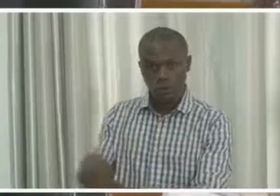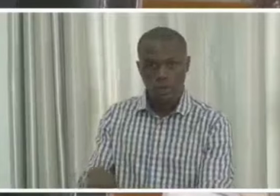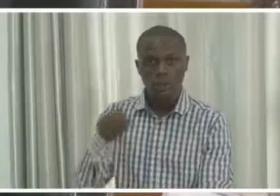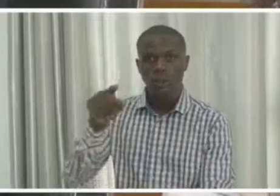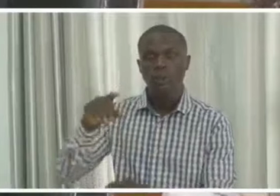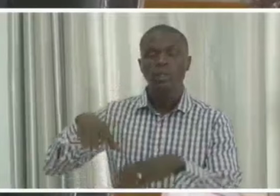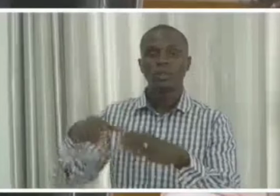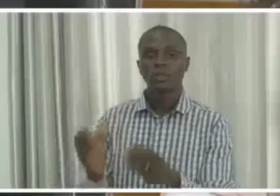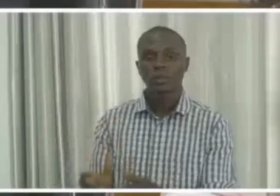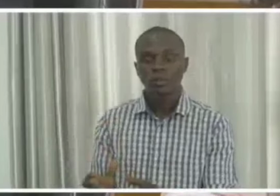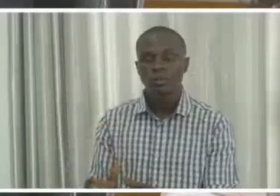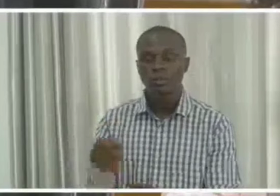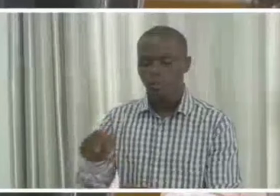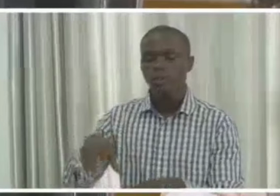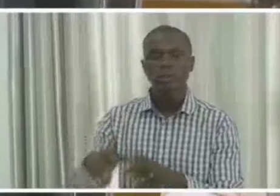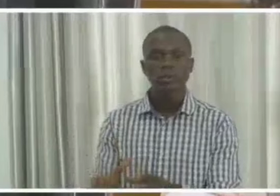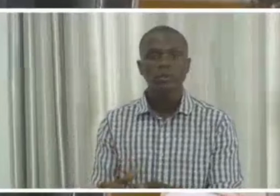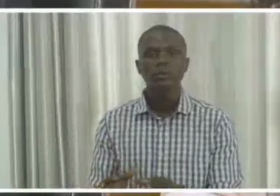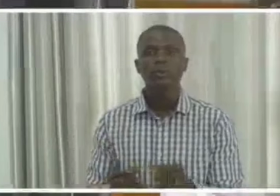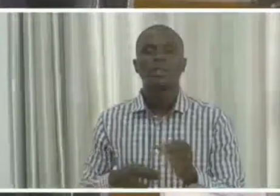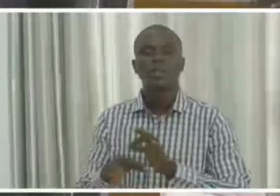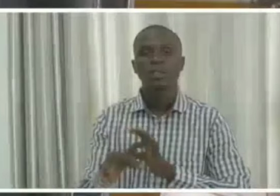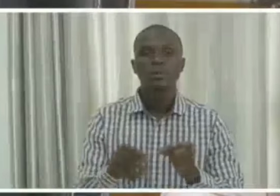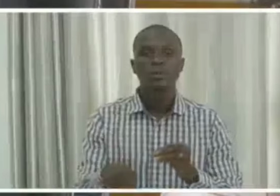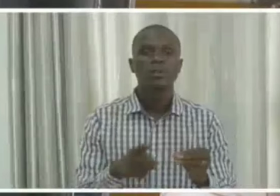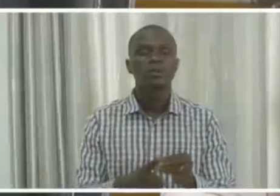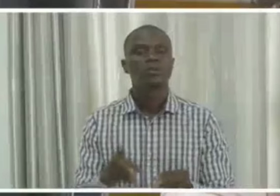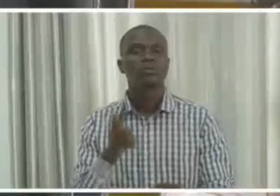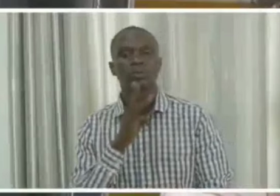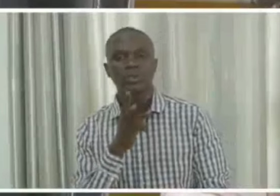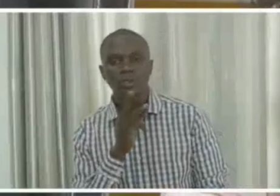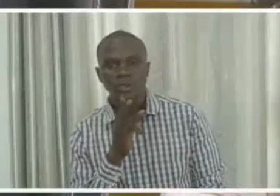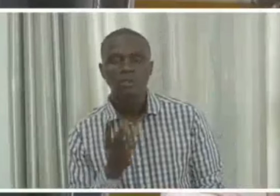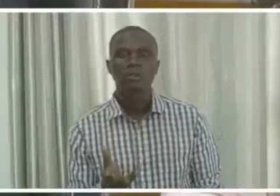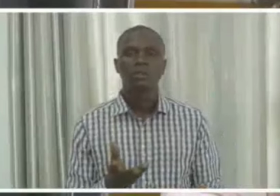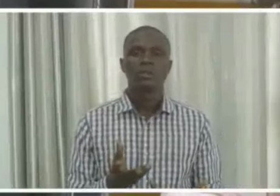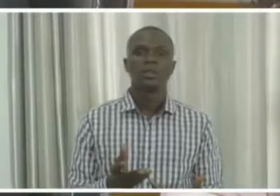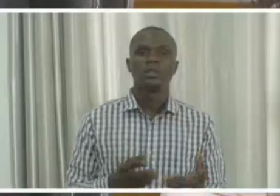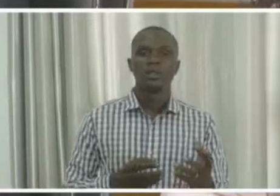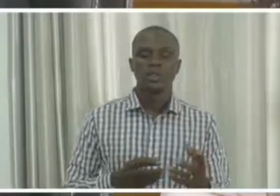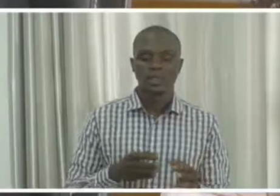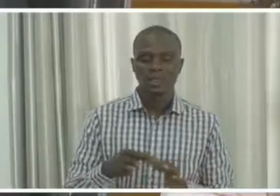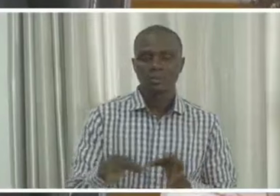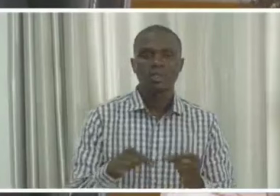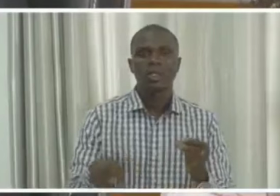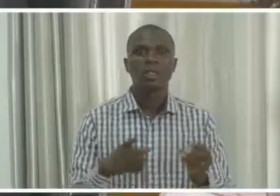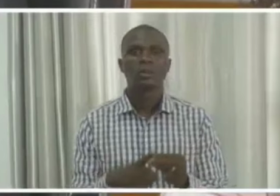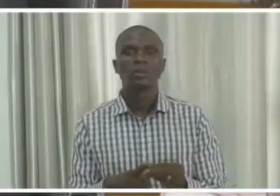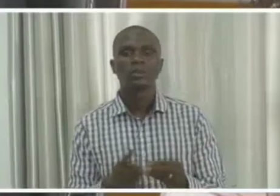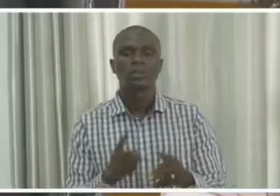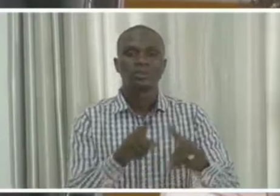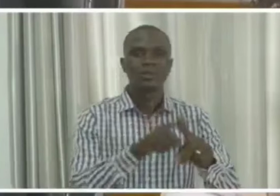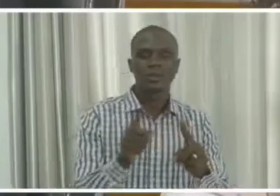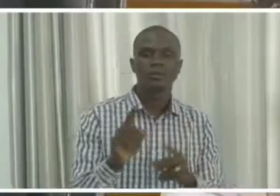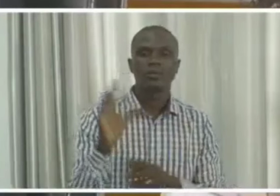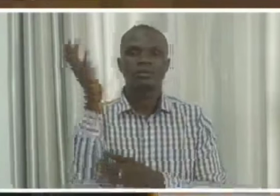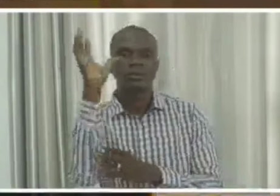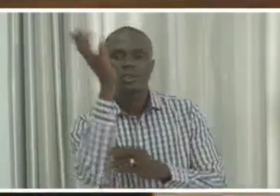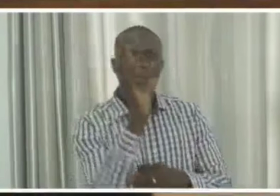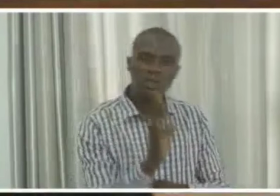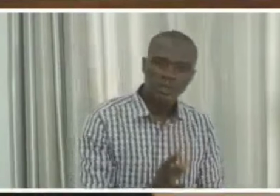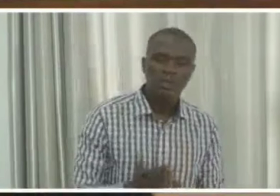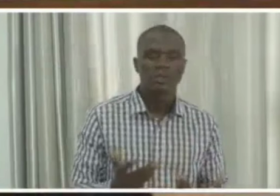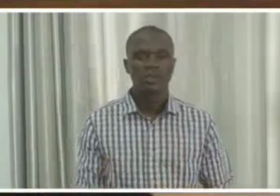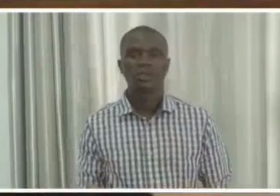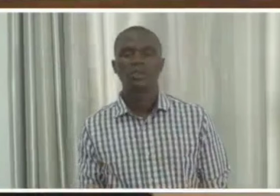swamp, mangrove, and also convention on international trade of endangered species.